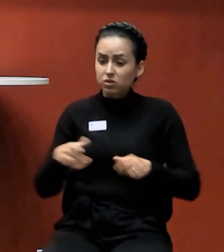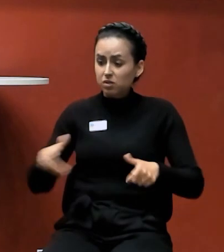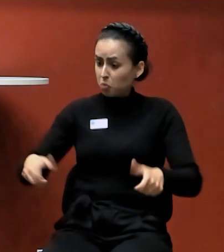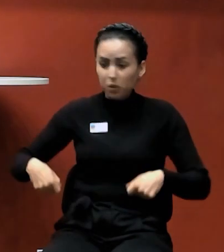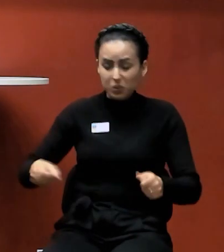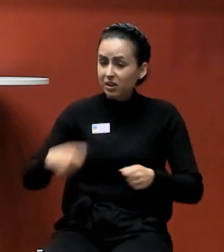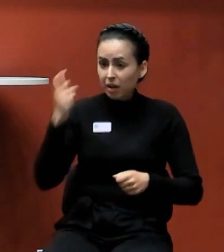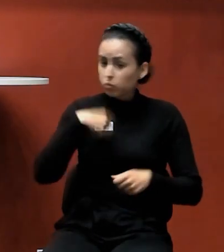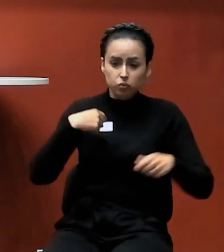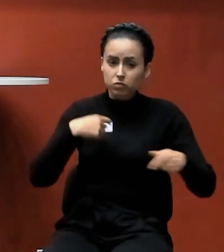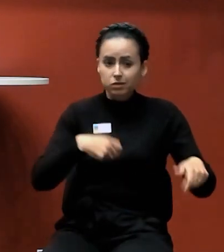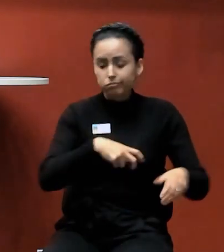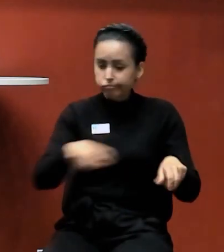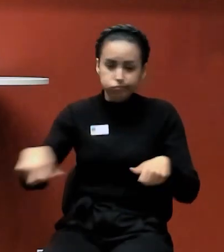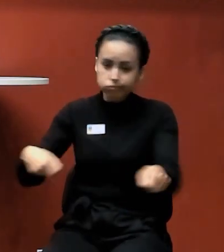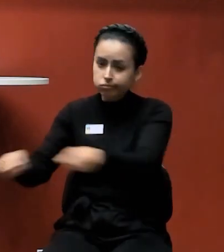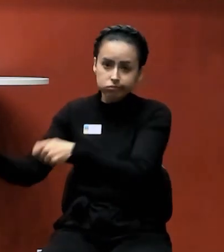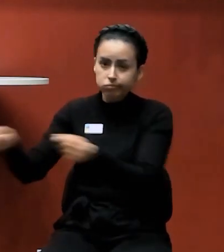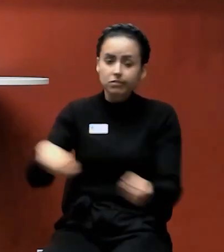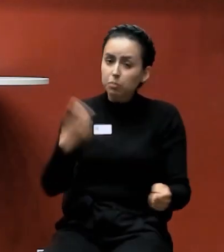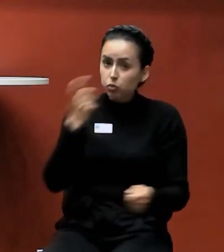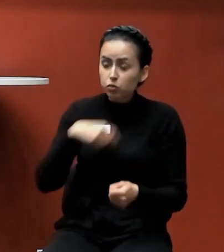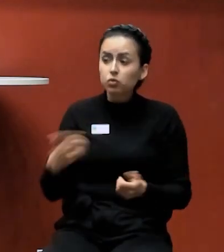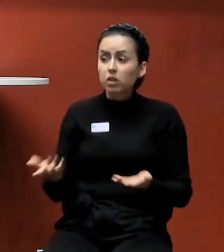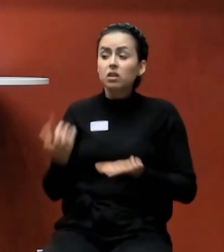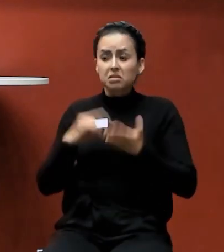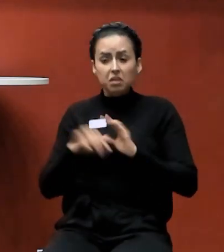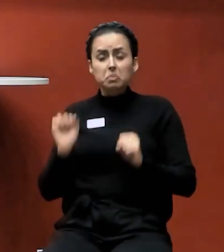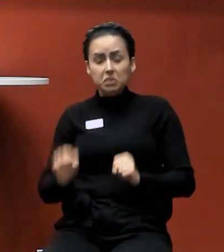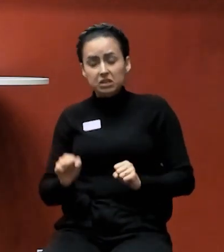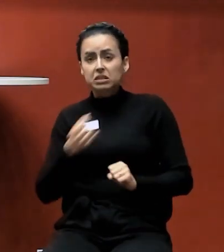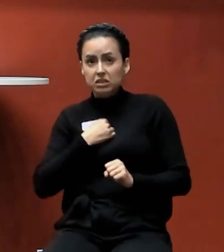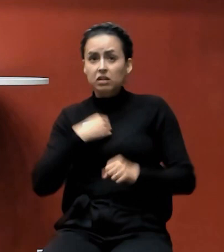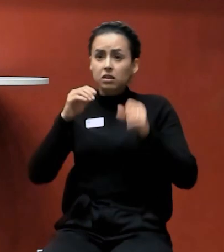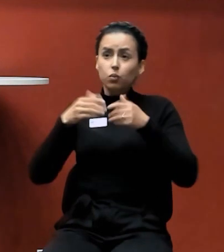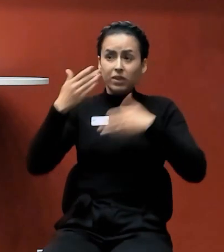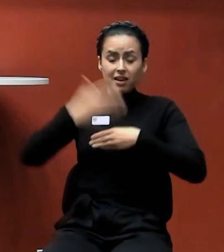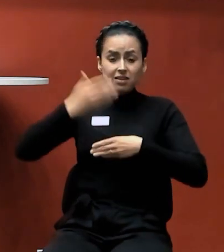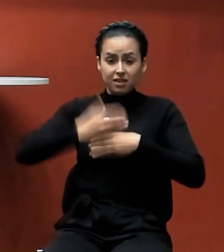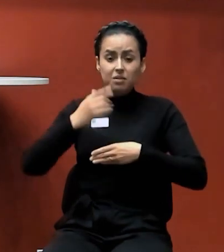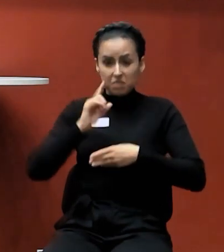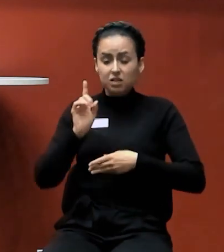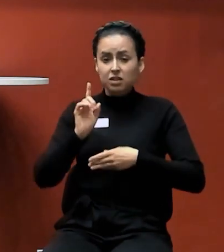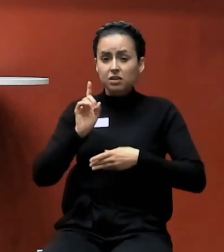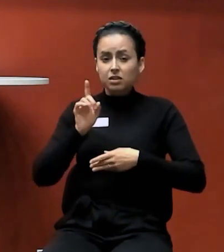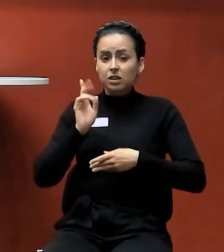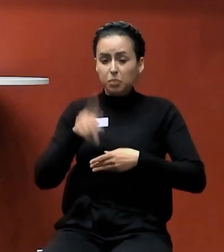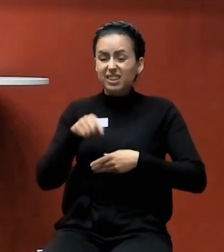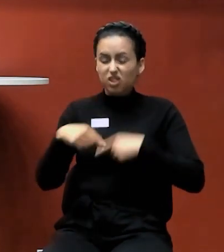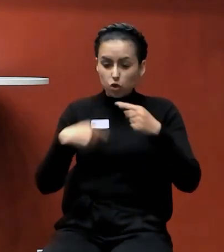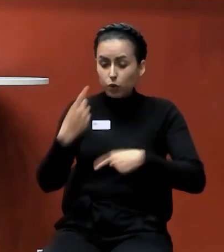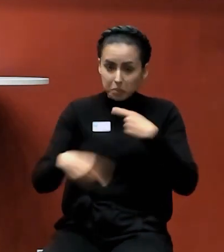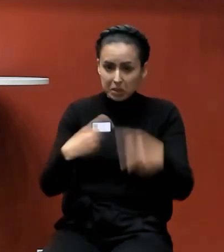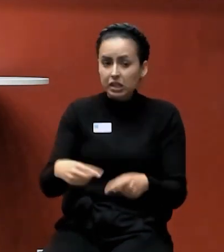and change and an acknowledgement that they have to have a theatre that works. Yeah. But it was the artwork,